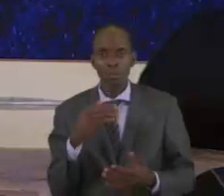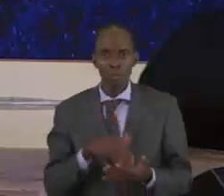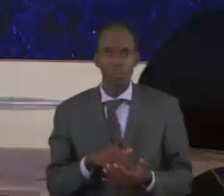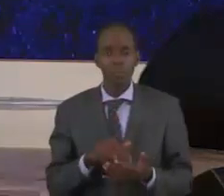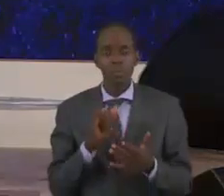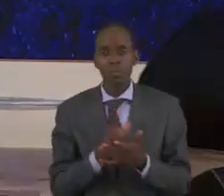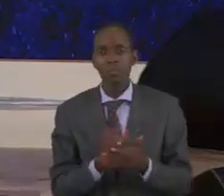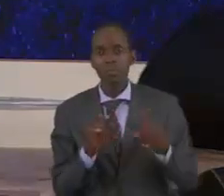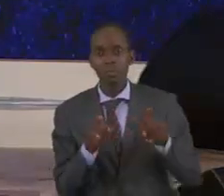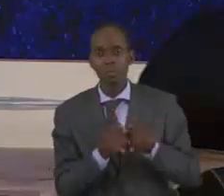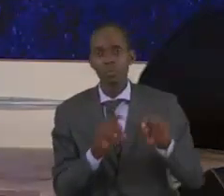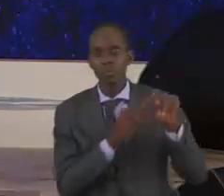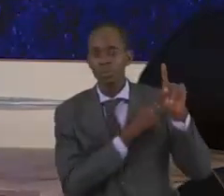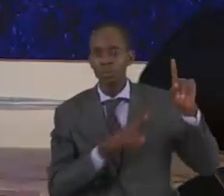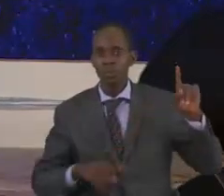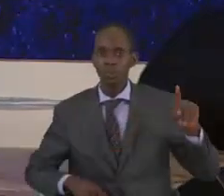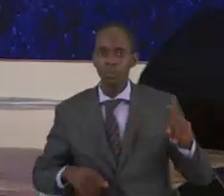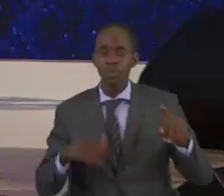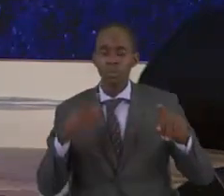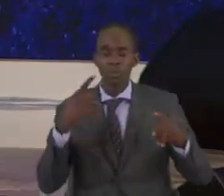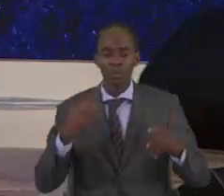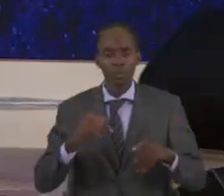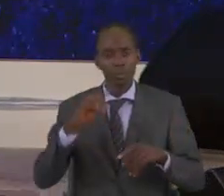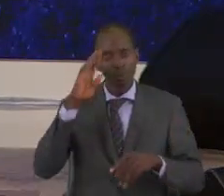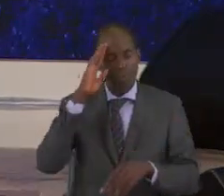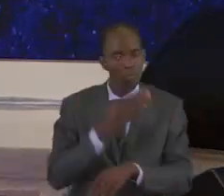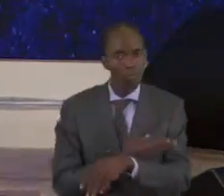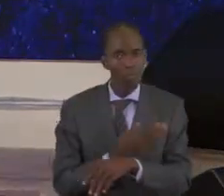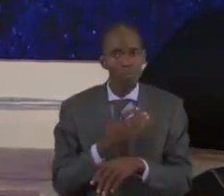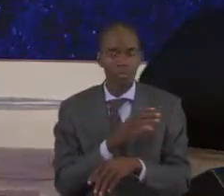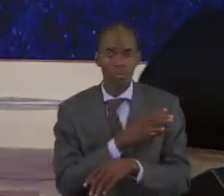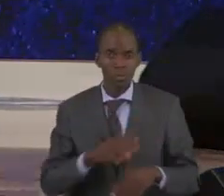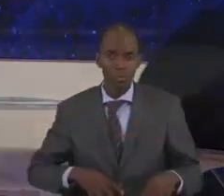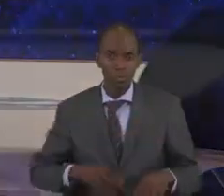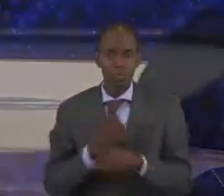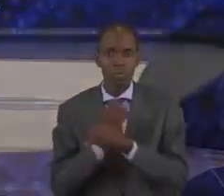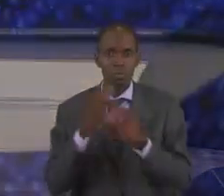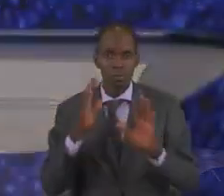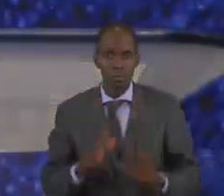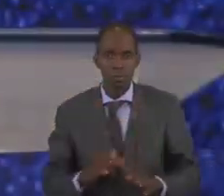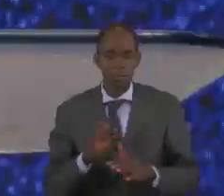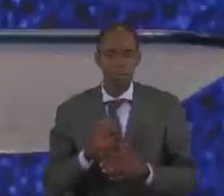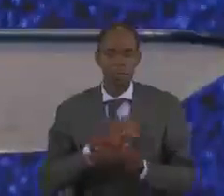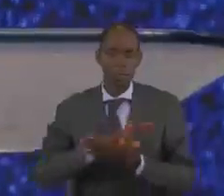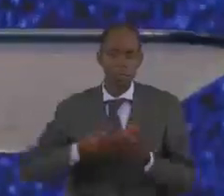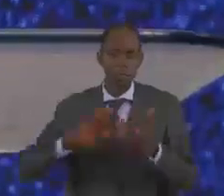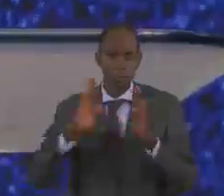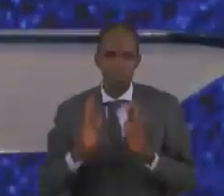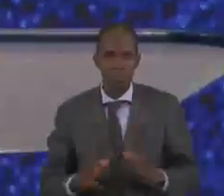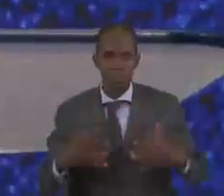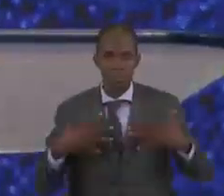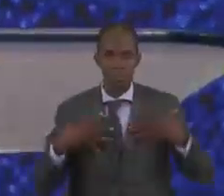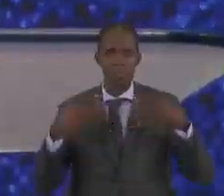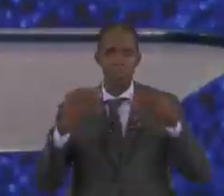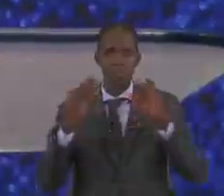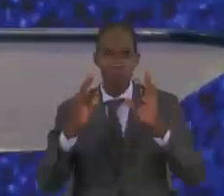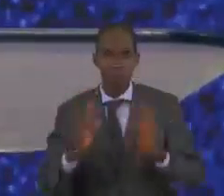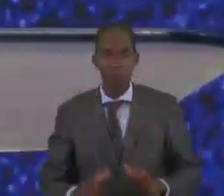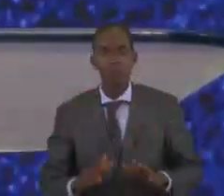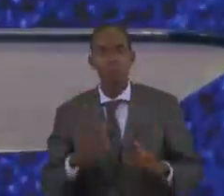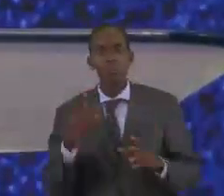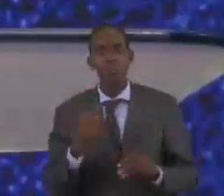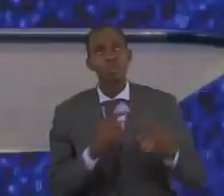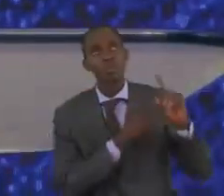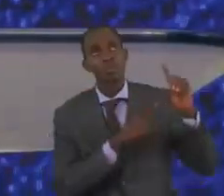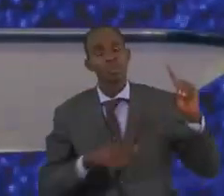the Lord, the Son, a Christ, a Savior, a Sanctifier, a Healer, the King of Kings, the Lord